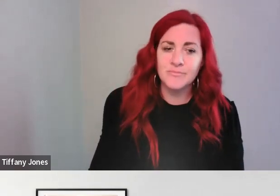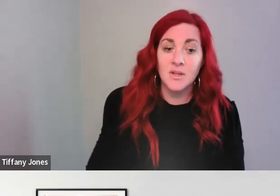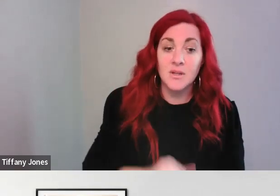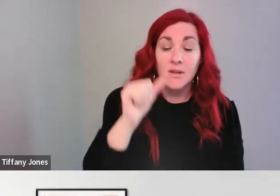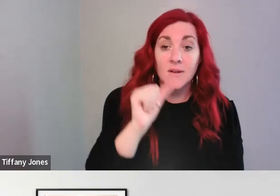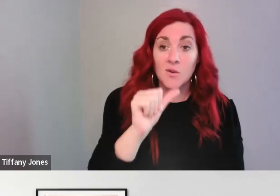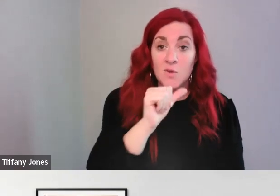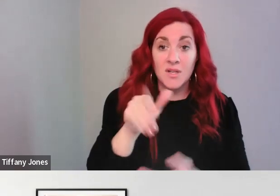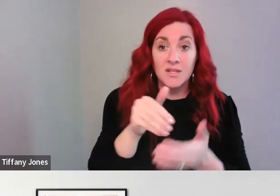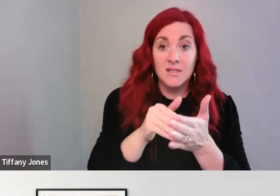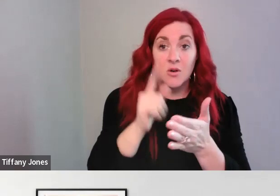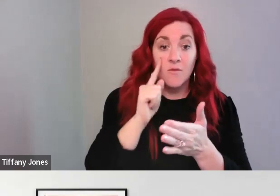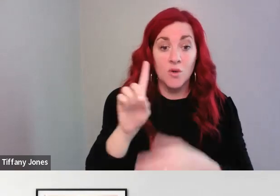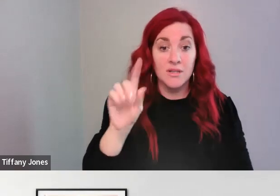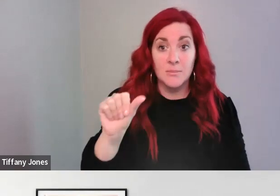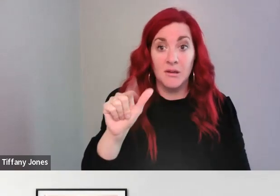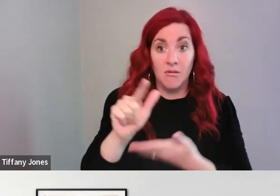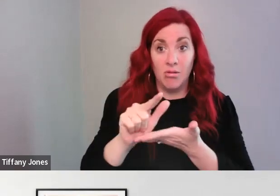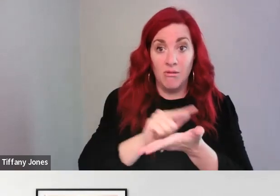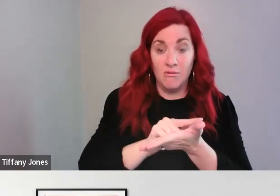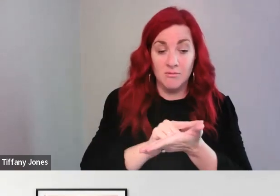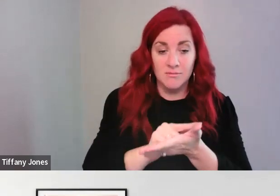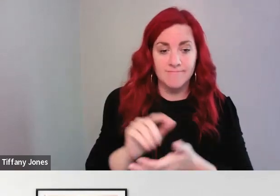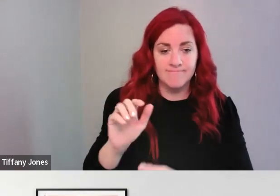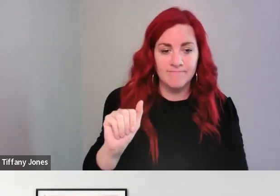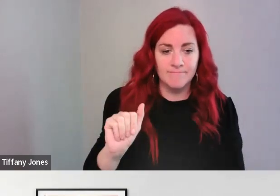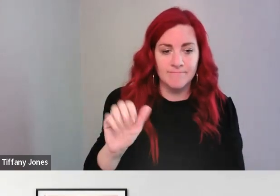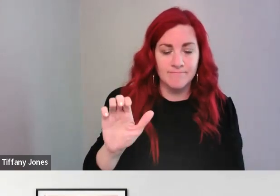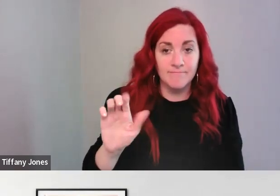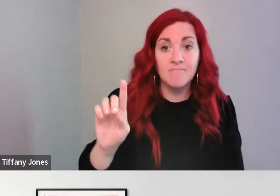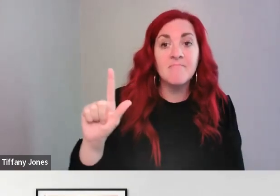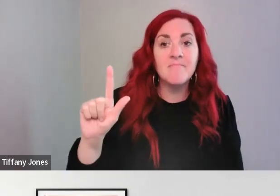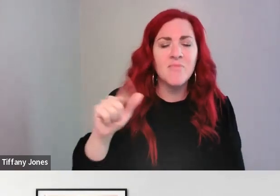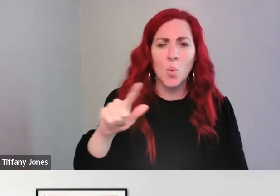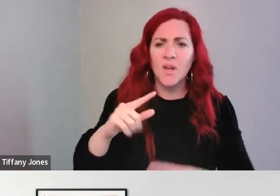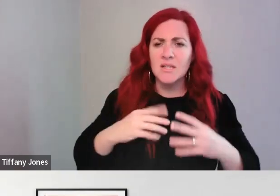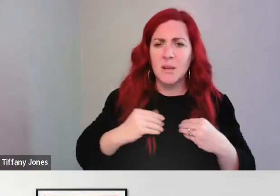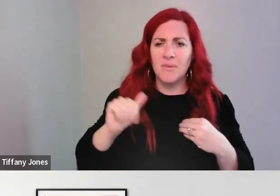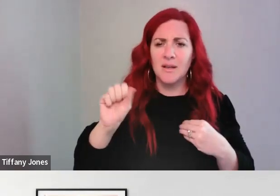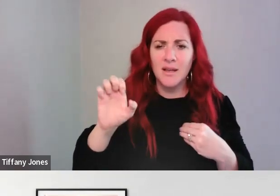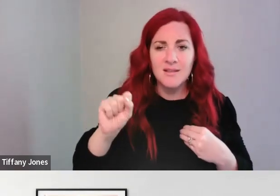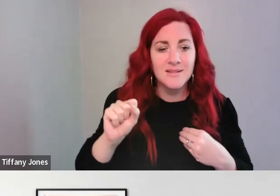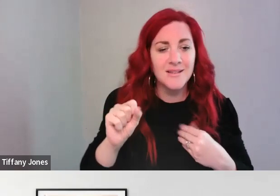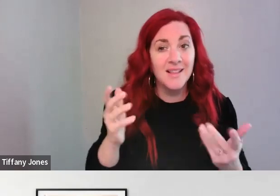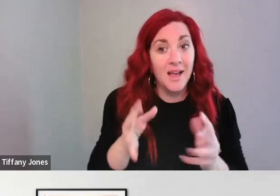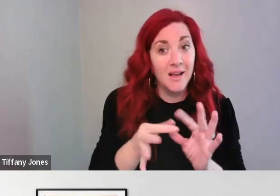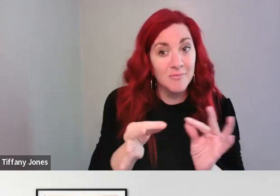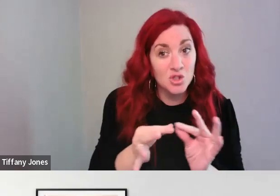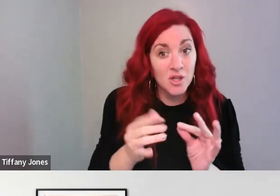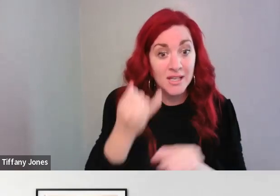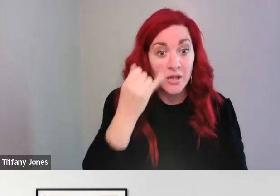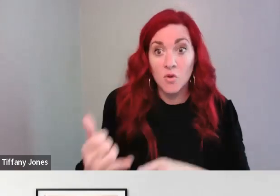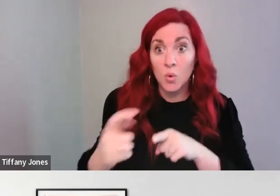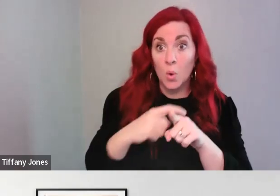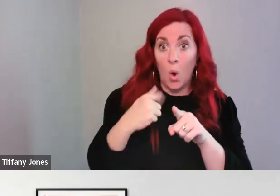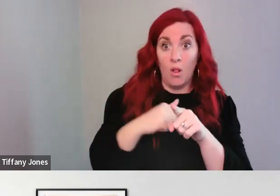Center for Disability Law, we take cases. I mean, like I said, if you call us, you'll always get some level